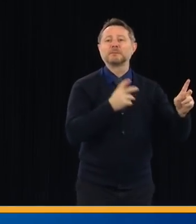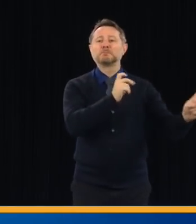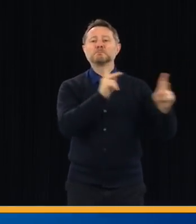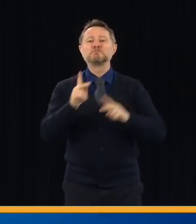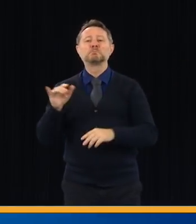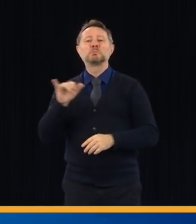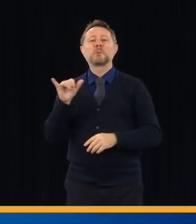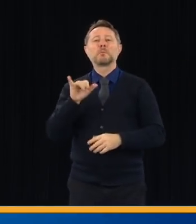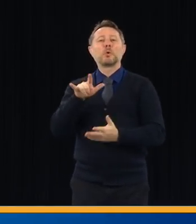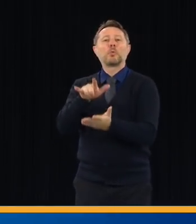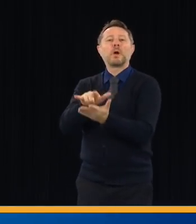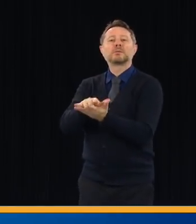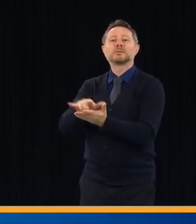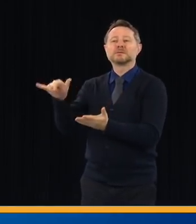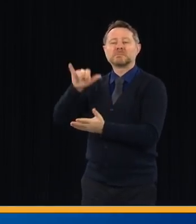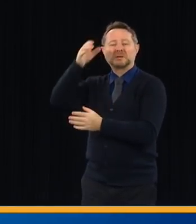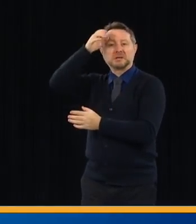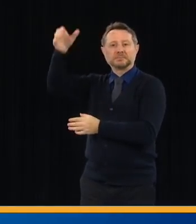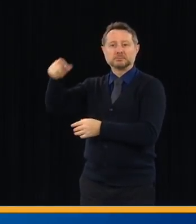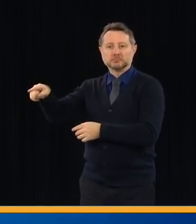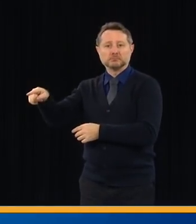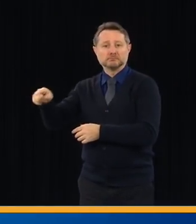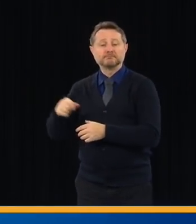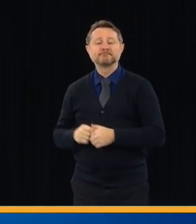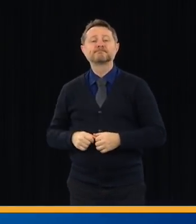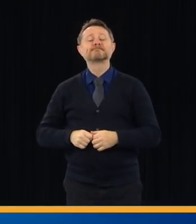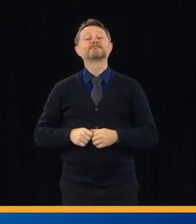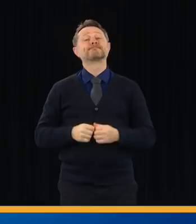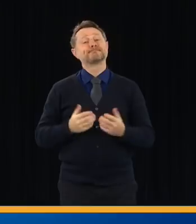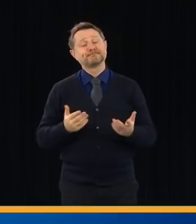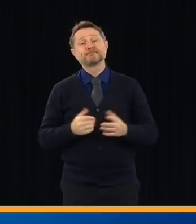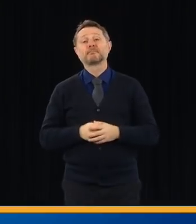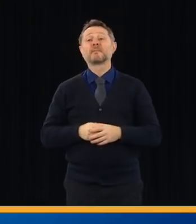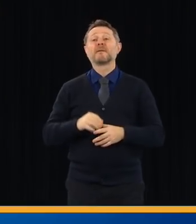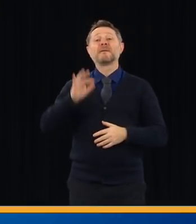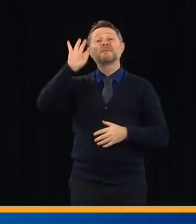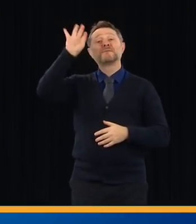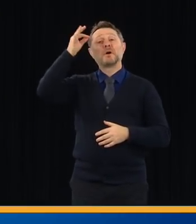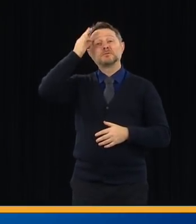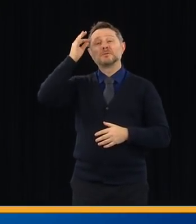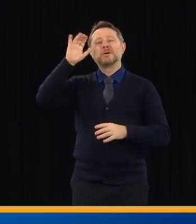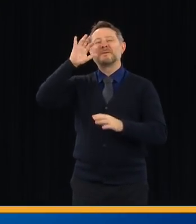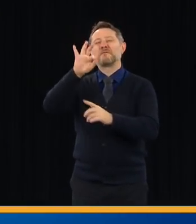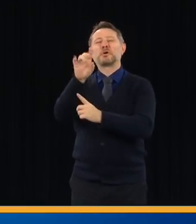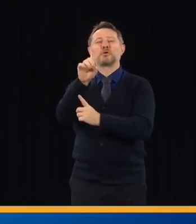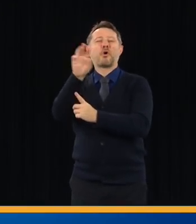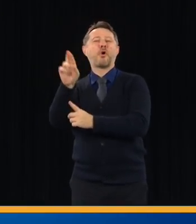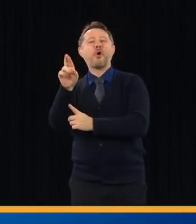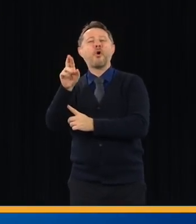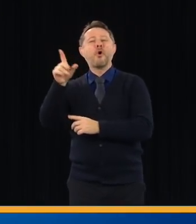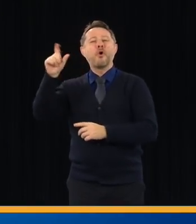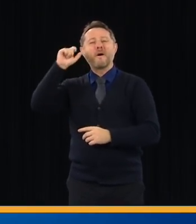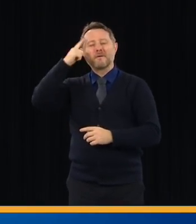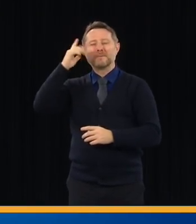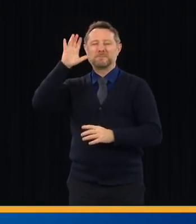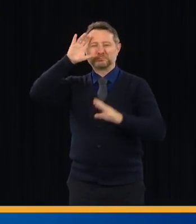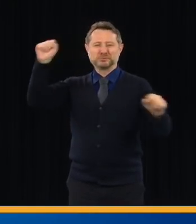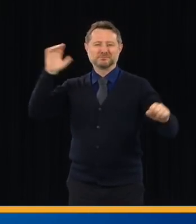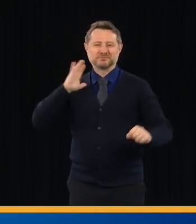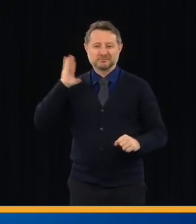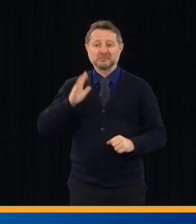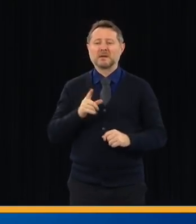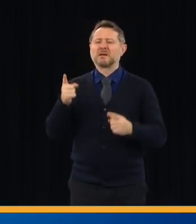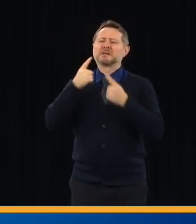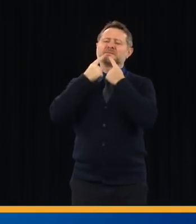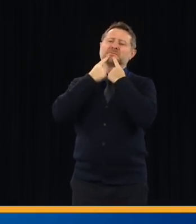Somebody sent me a great quote from FDR, who had such a beautiful way of taking